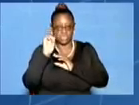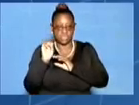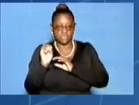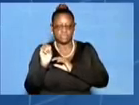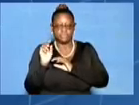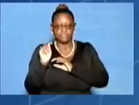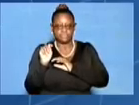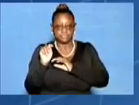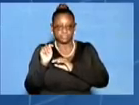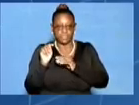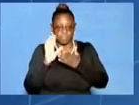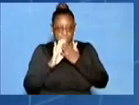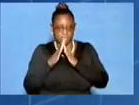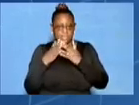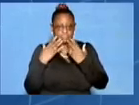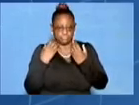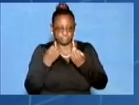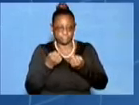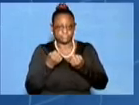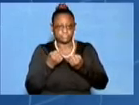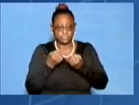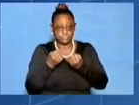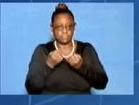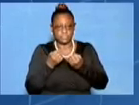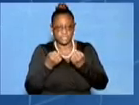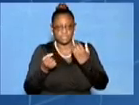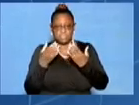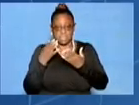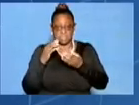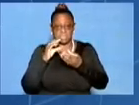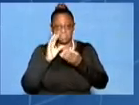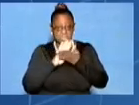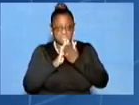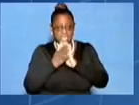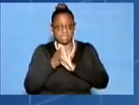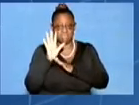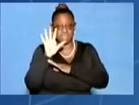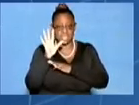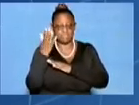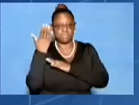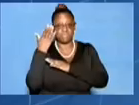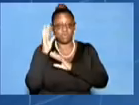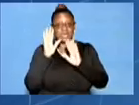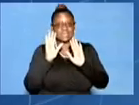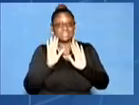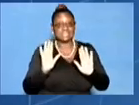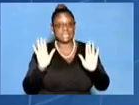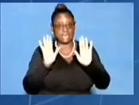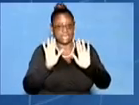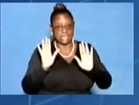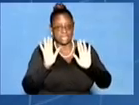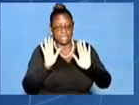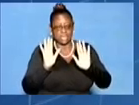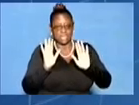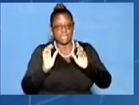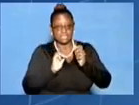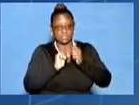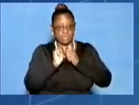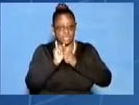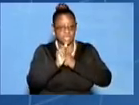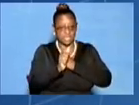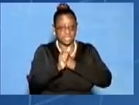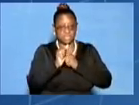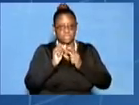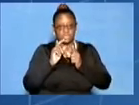over the next couple of days. Could bump up to a category 5 before settling at a category 4 as it passes parallel to